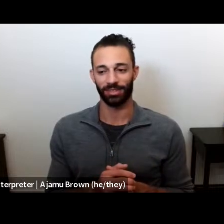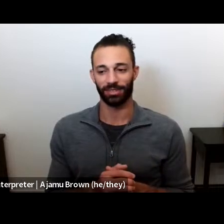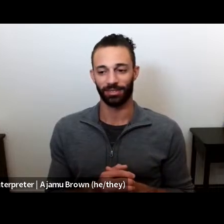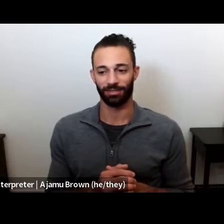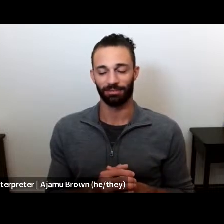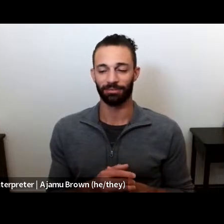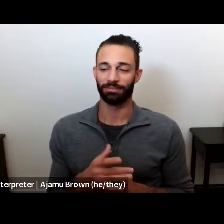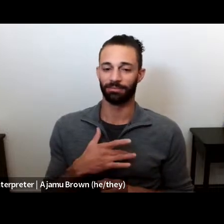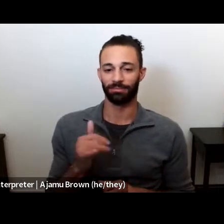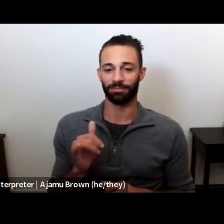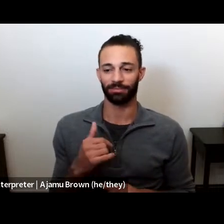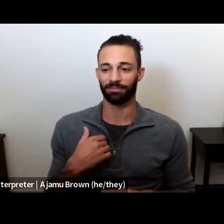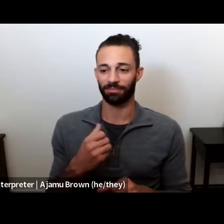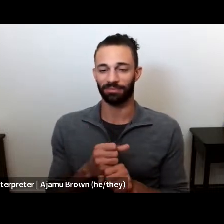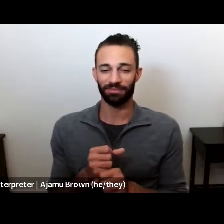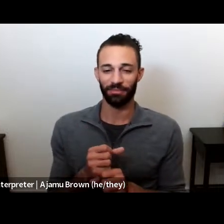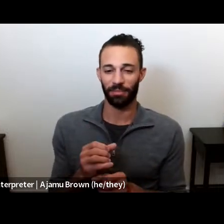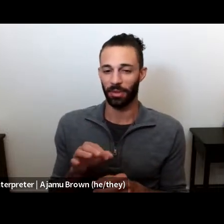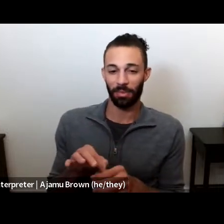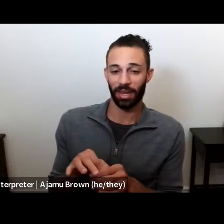I feel like I'm getting tea